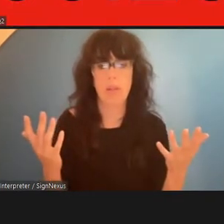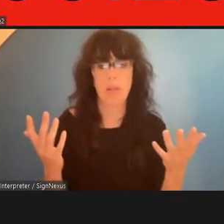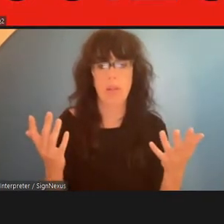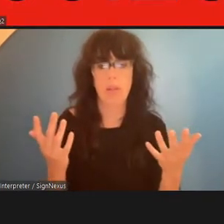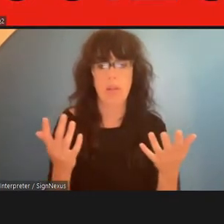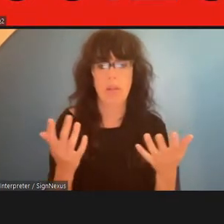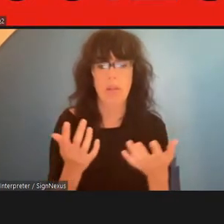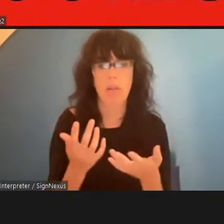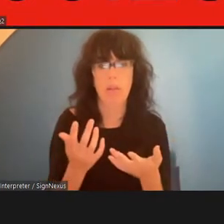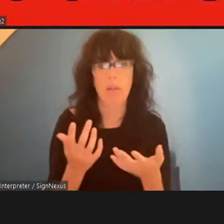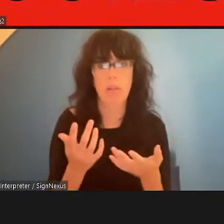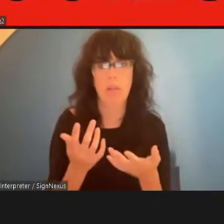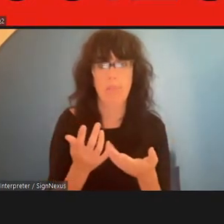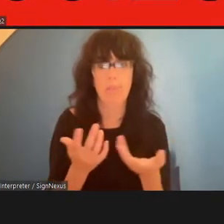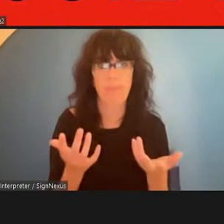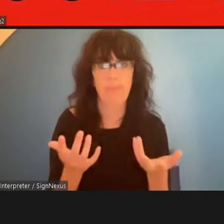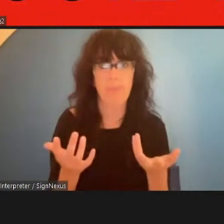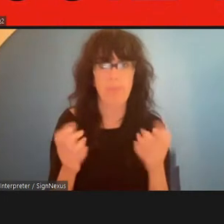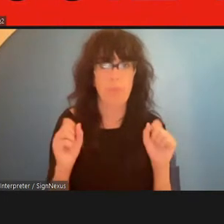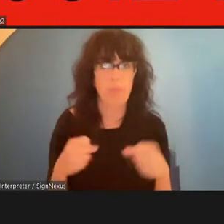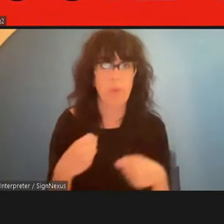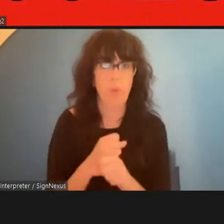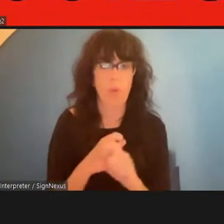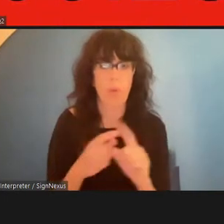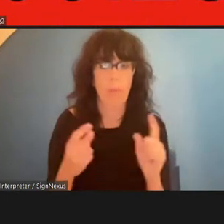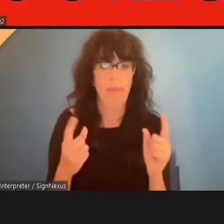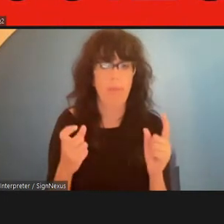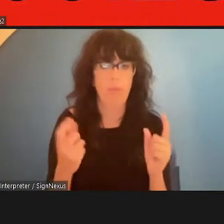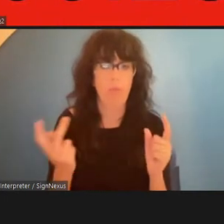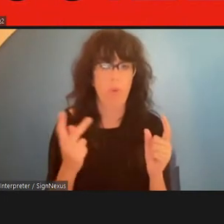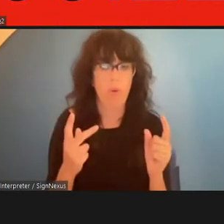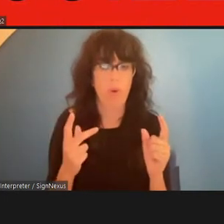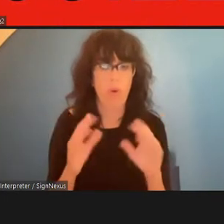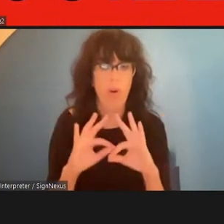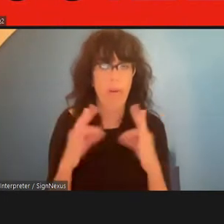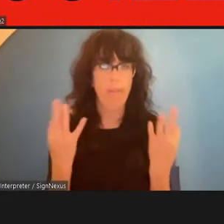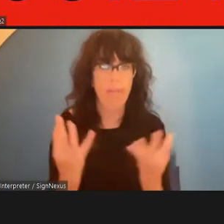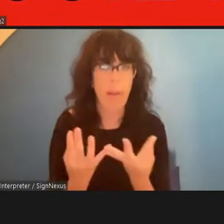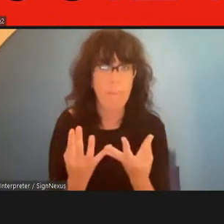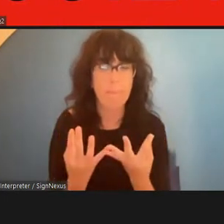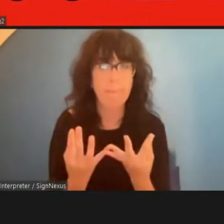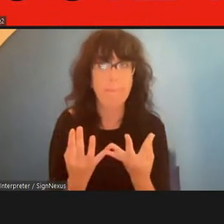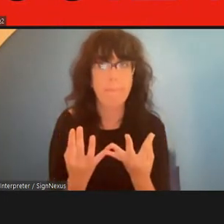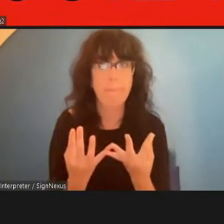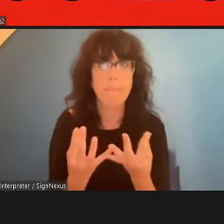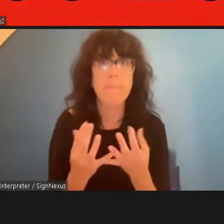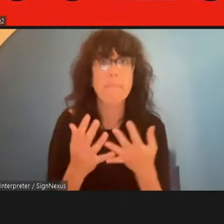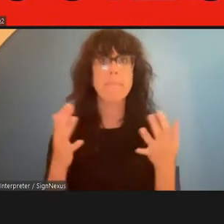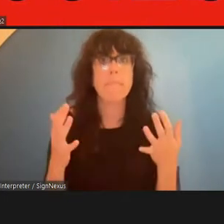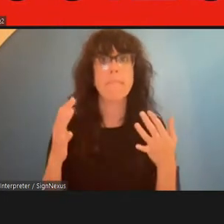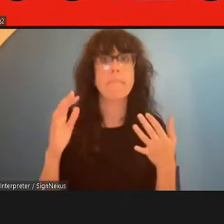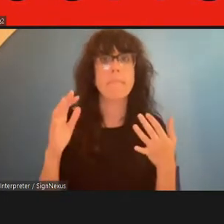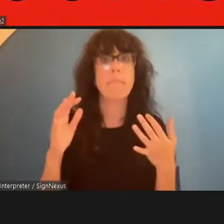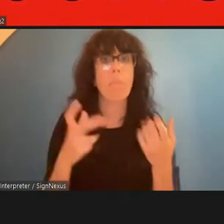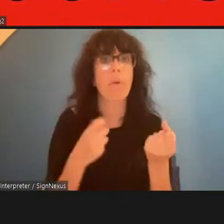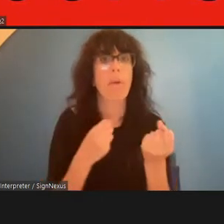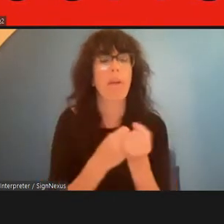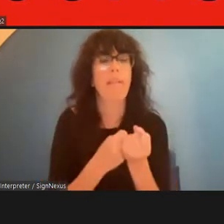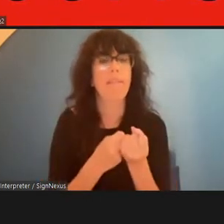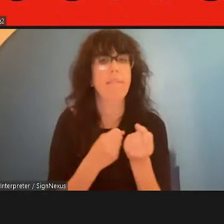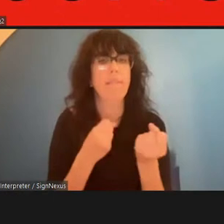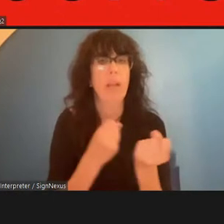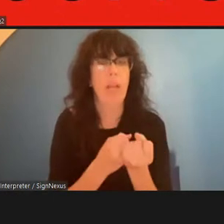to us we could we could make for our family and duty i'm a big fan of duty but agent that you